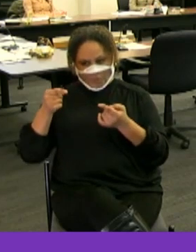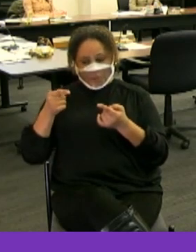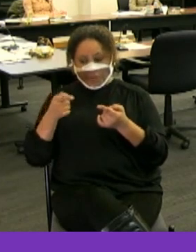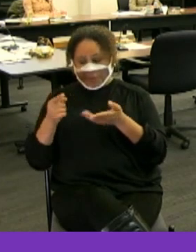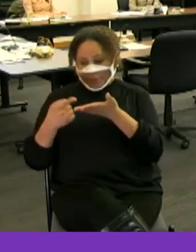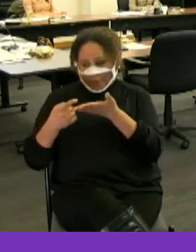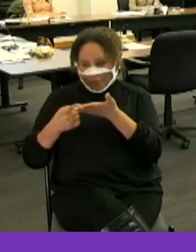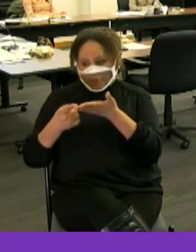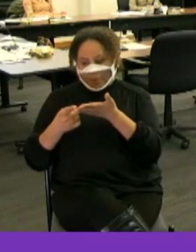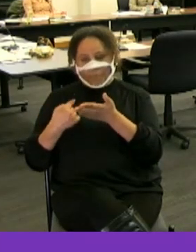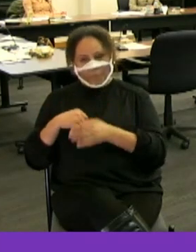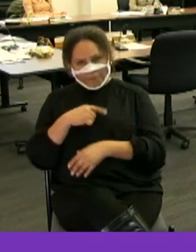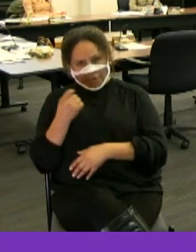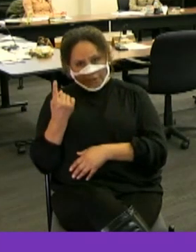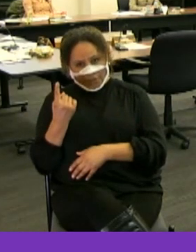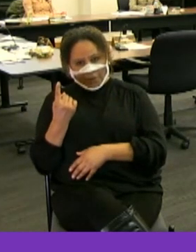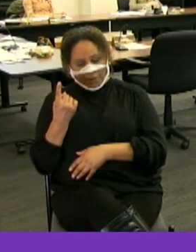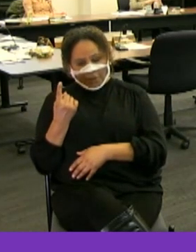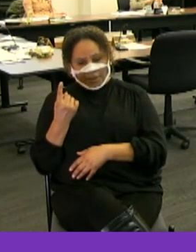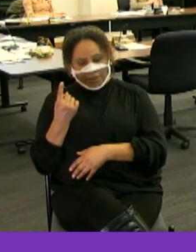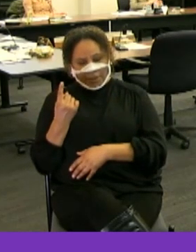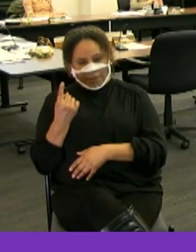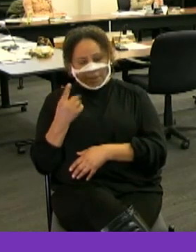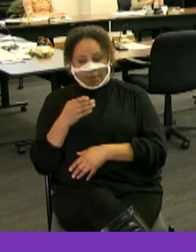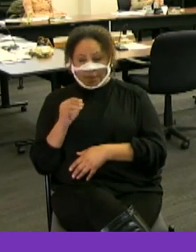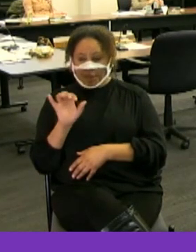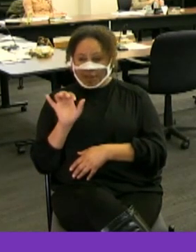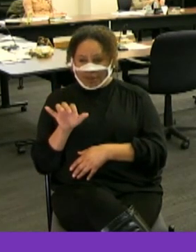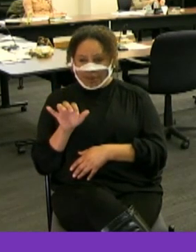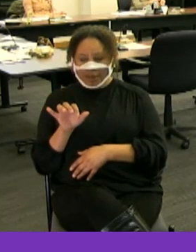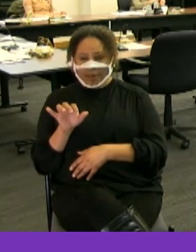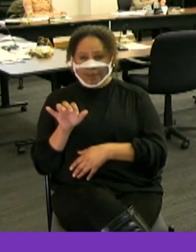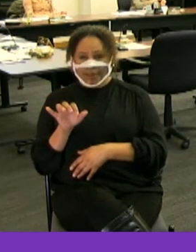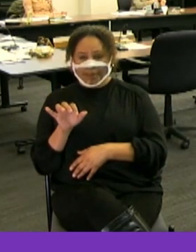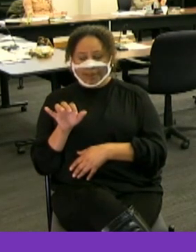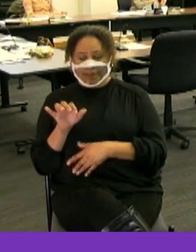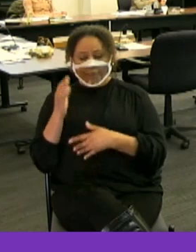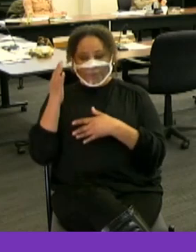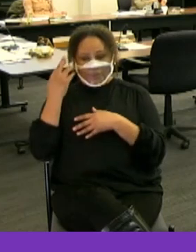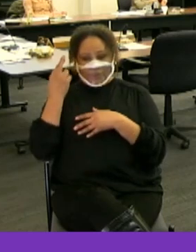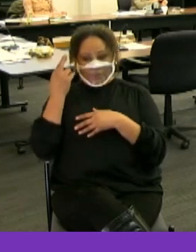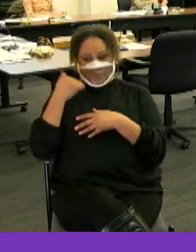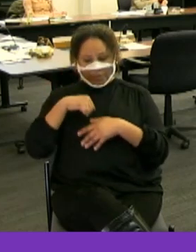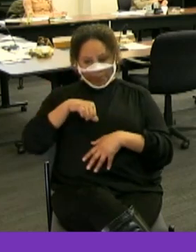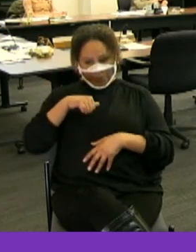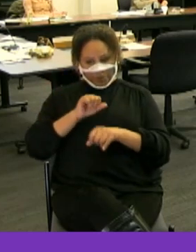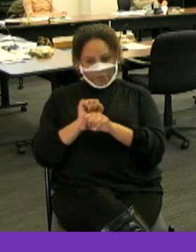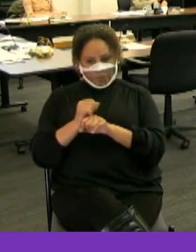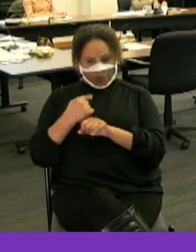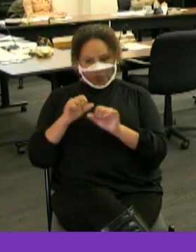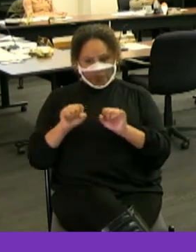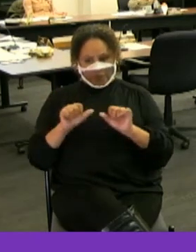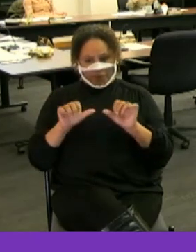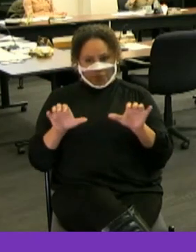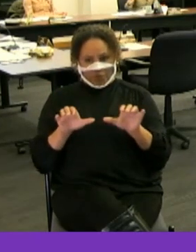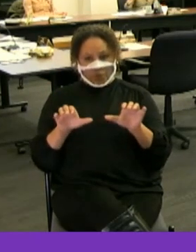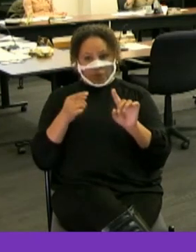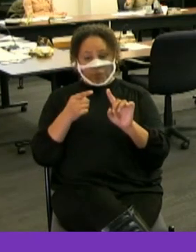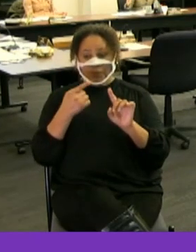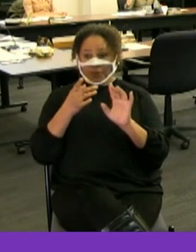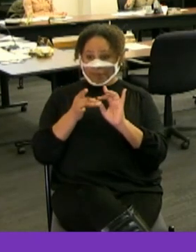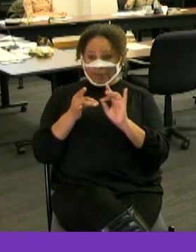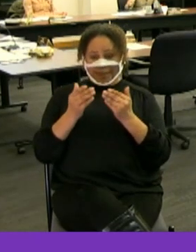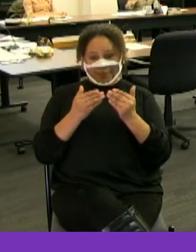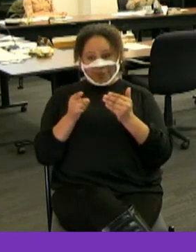talks to them. We understand that. And that is why I'm so proud of the work that we can do to say that even though